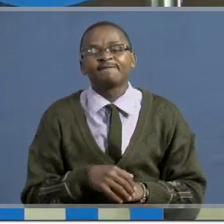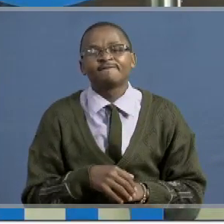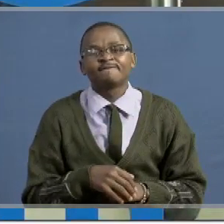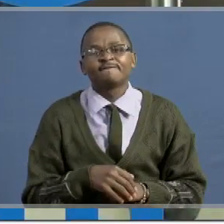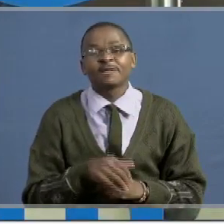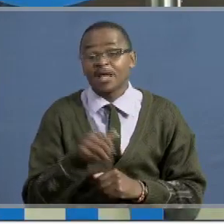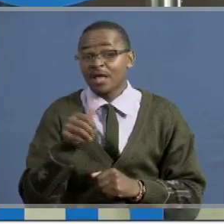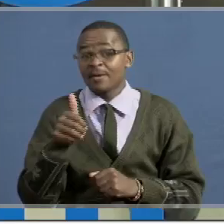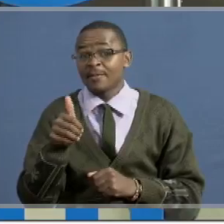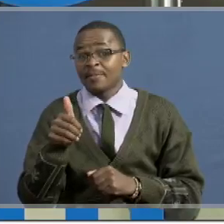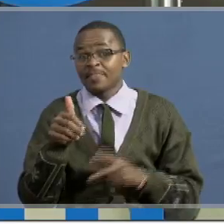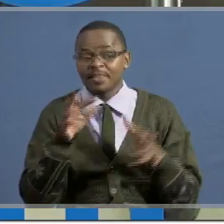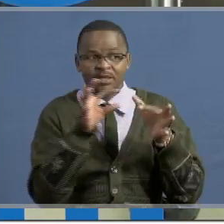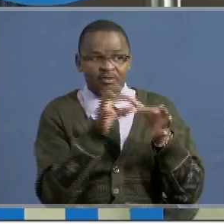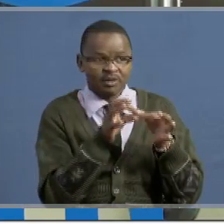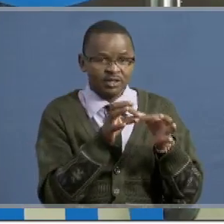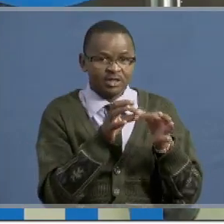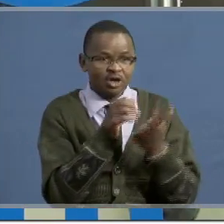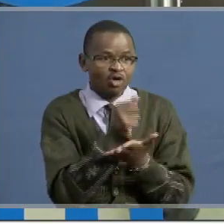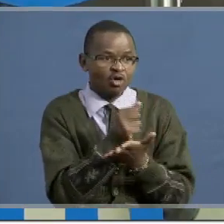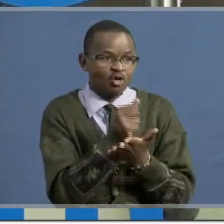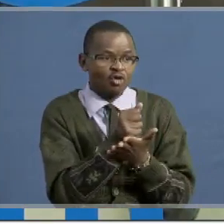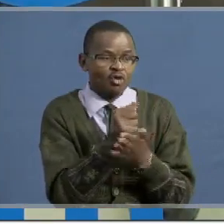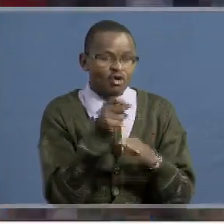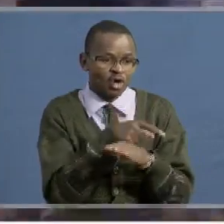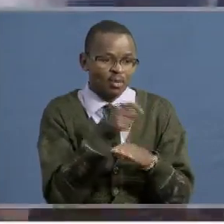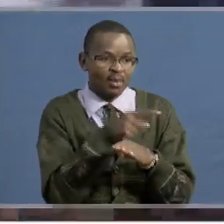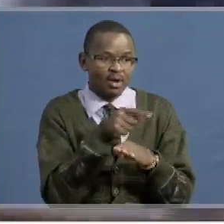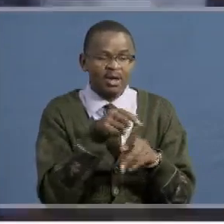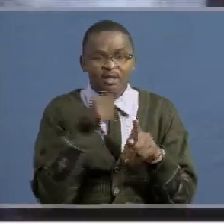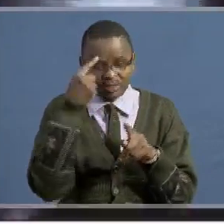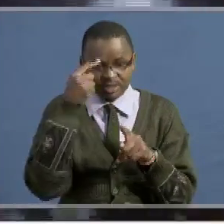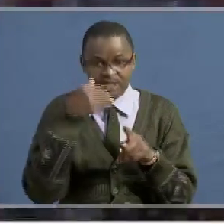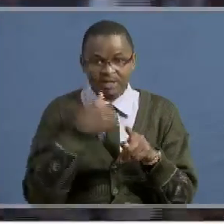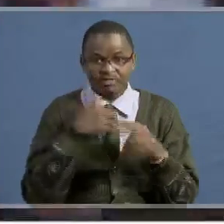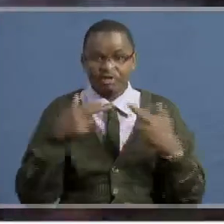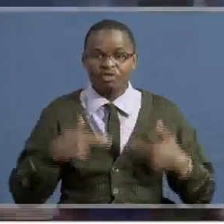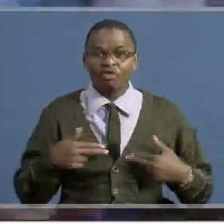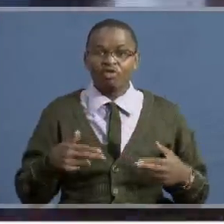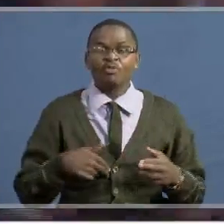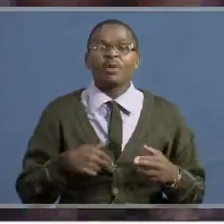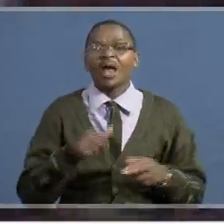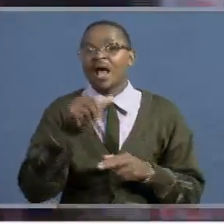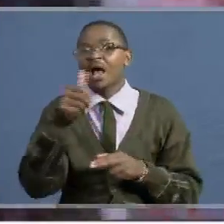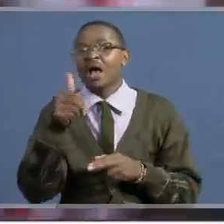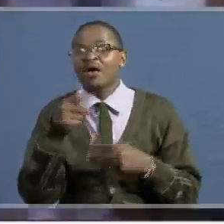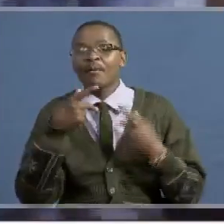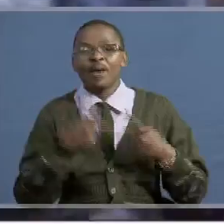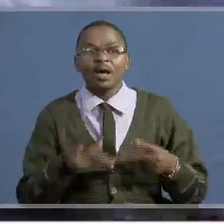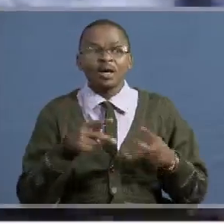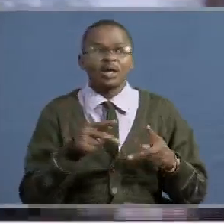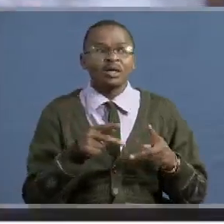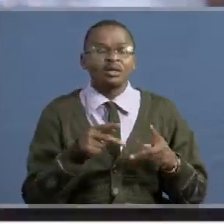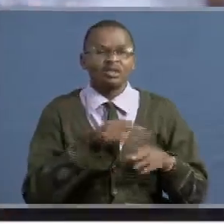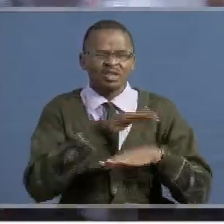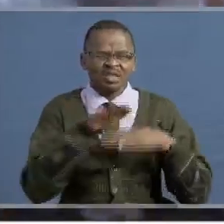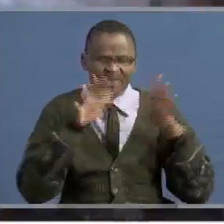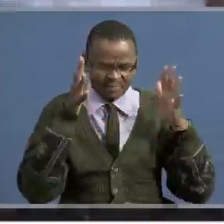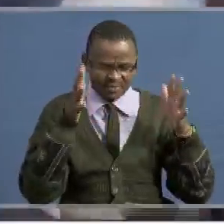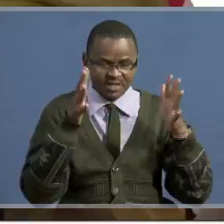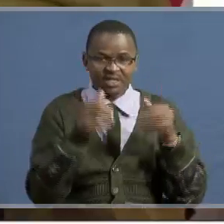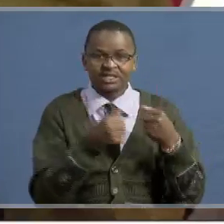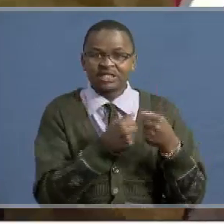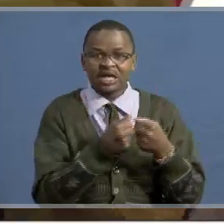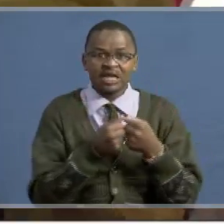On the other hand, the United Nations Office on Drugs and Crime Regional reports human trafficking and smuggling of persons is one of the biggest global